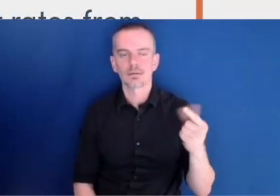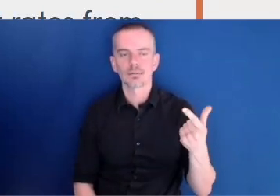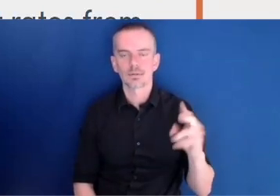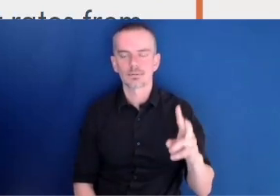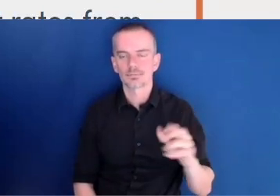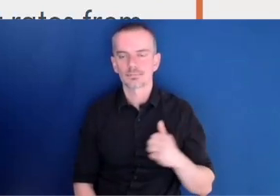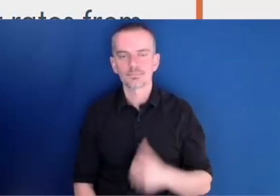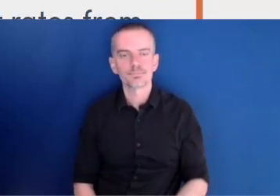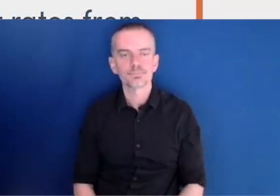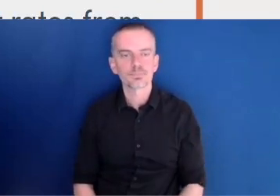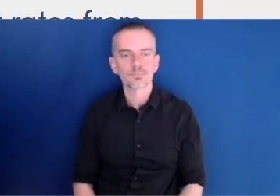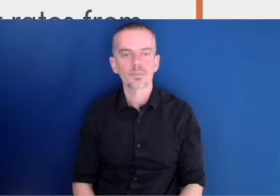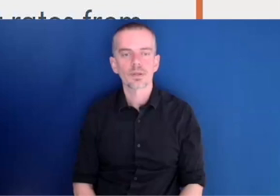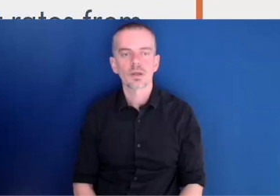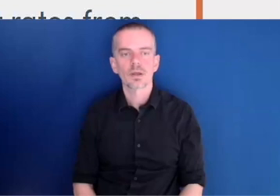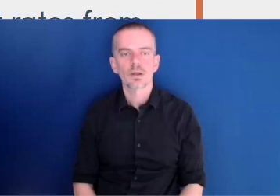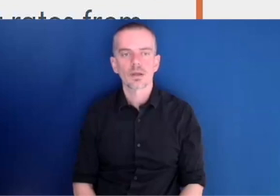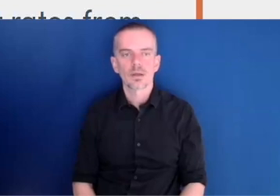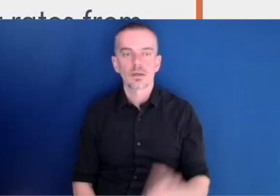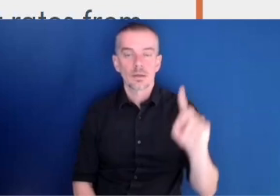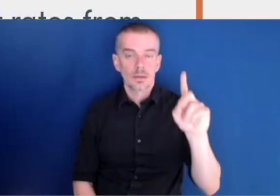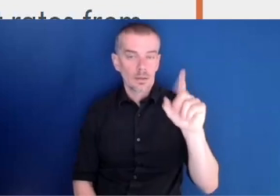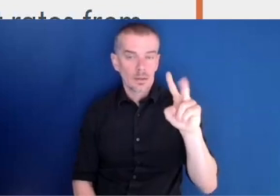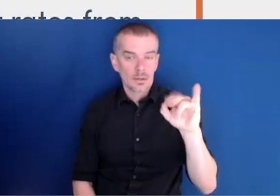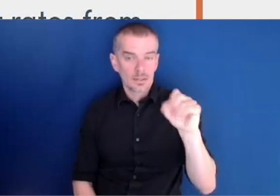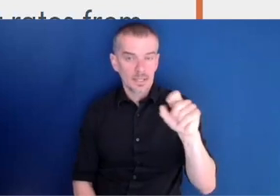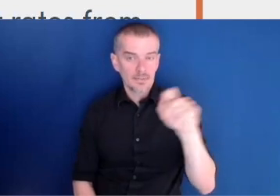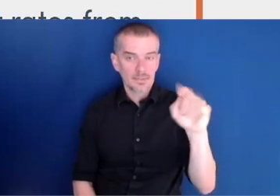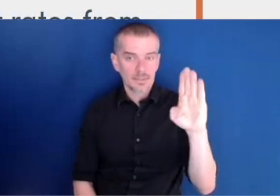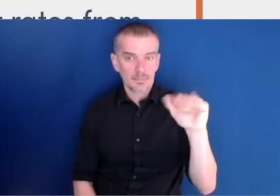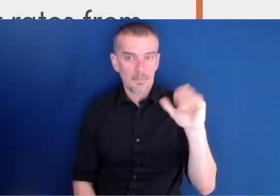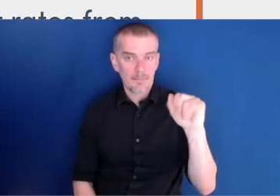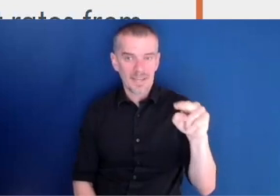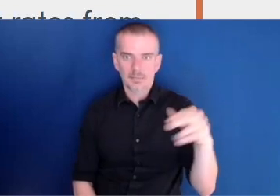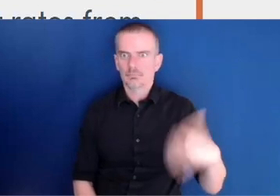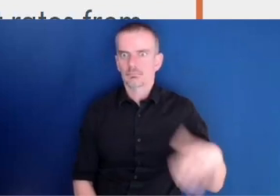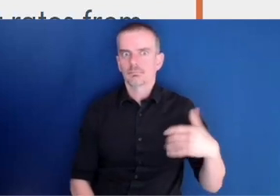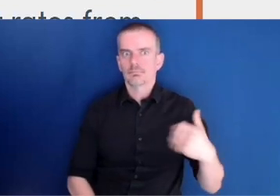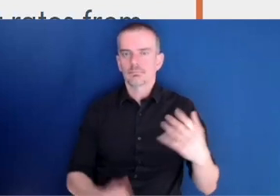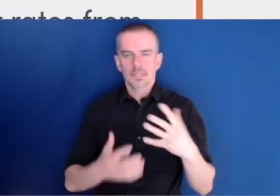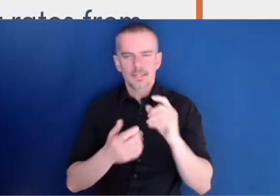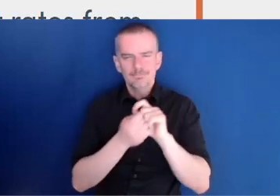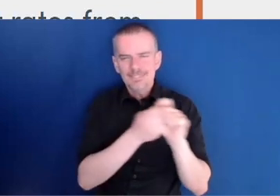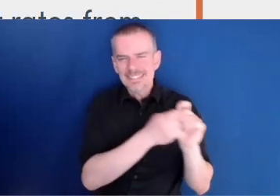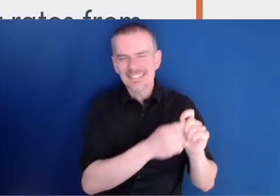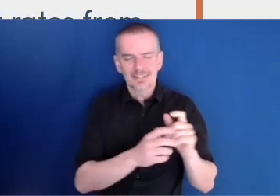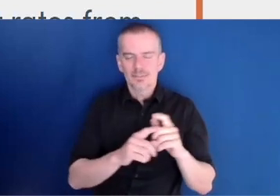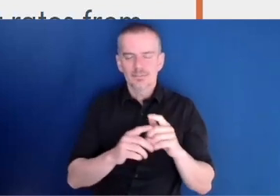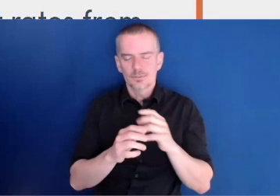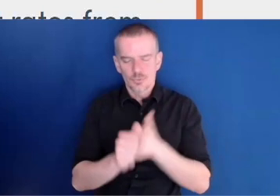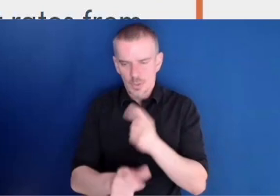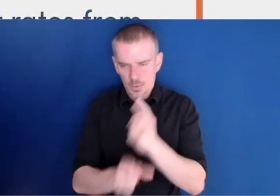lot of different pieces to following Davis-Bacon, but having a good relationship with your contractor and having a good understanding